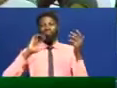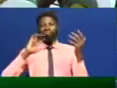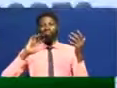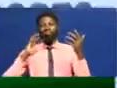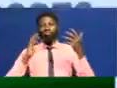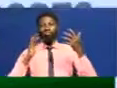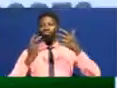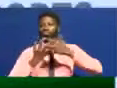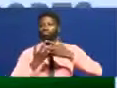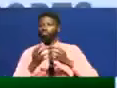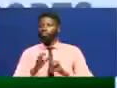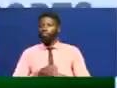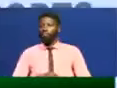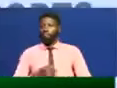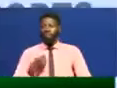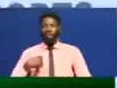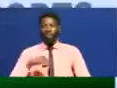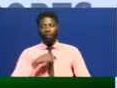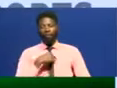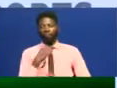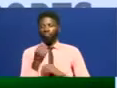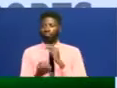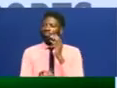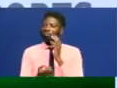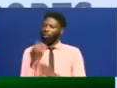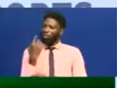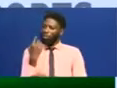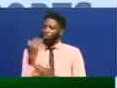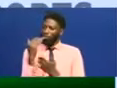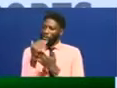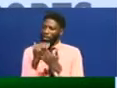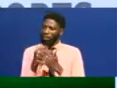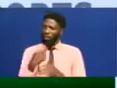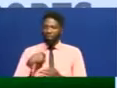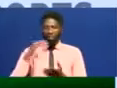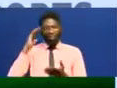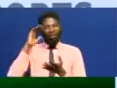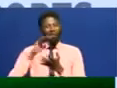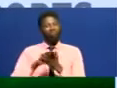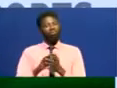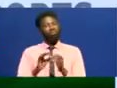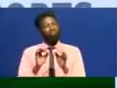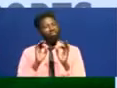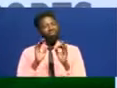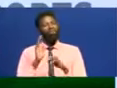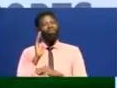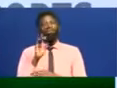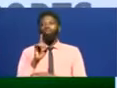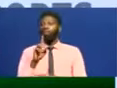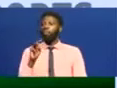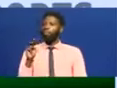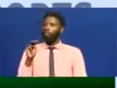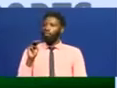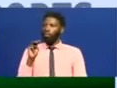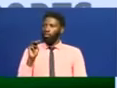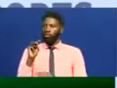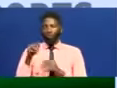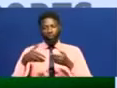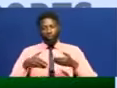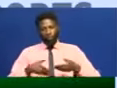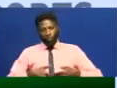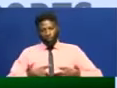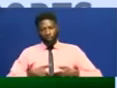out what I believe to be a truly incredible program, the 1 million youth green army on